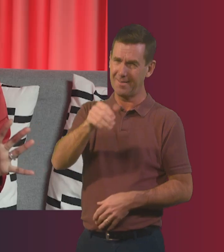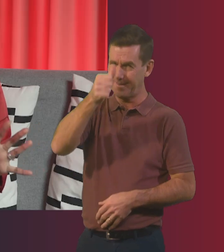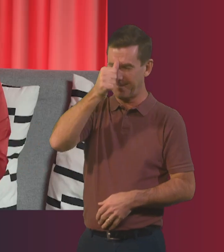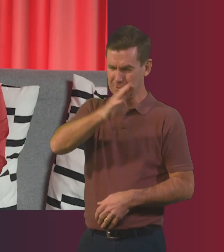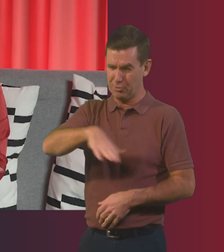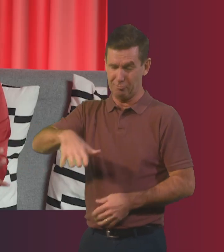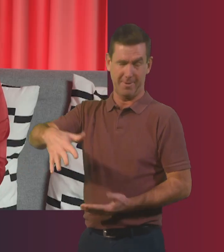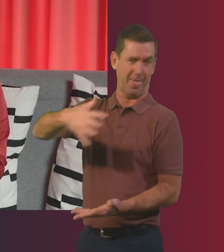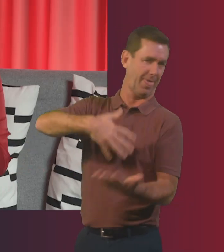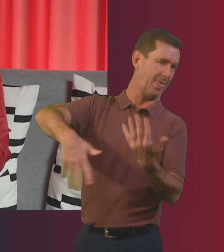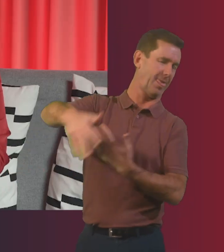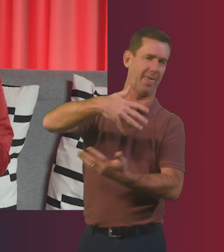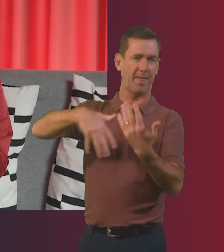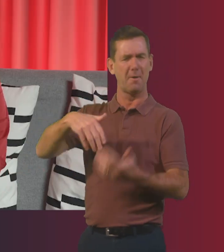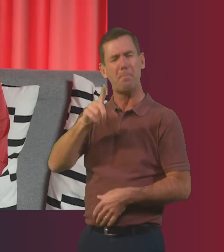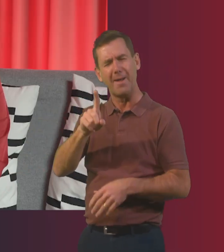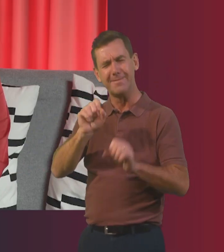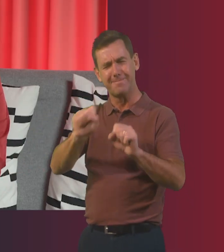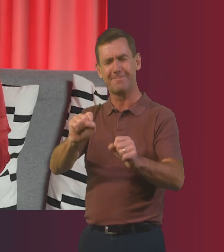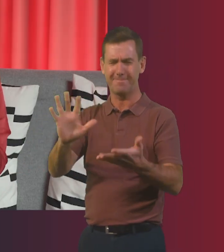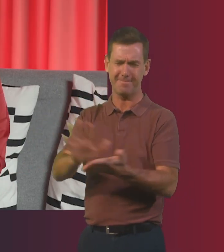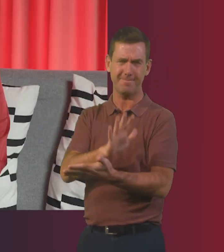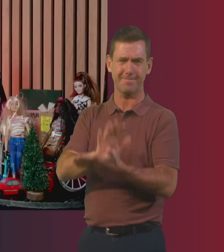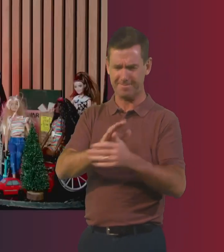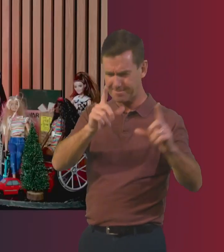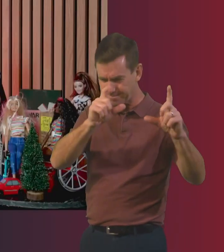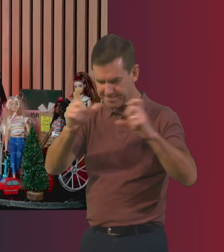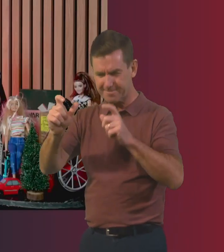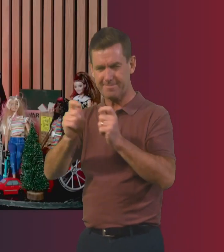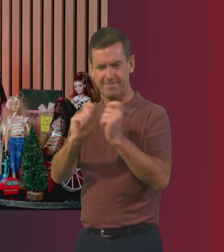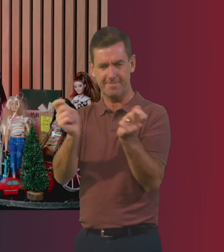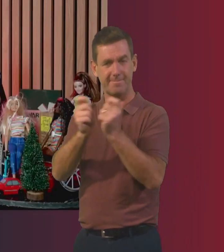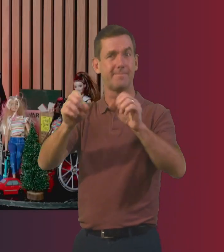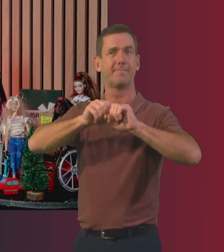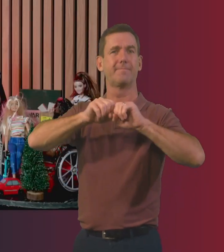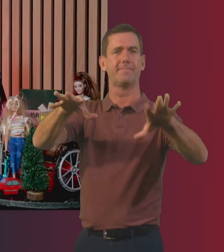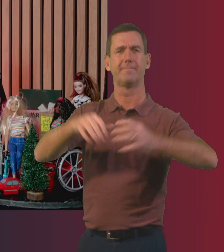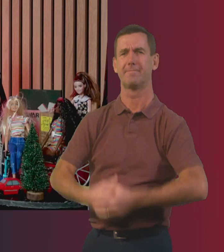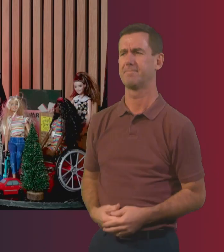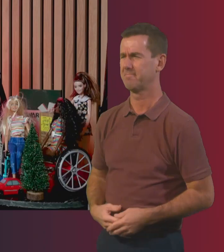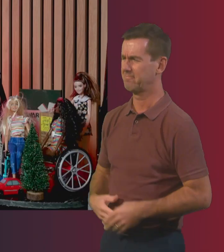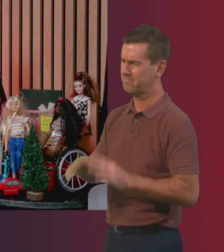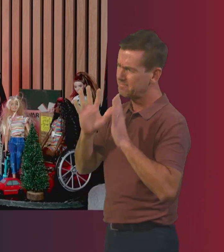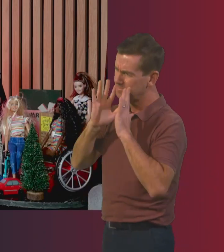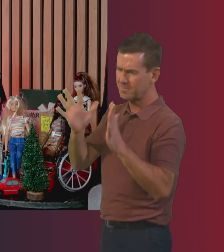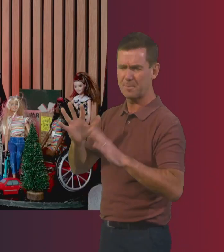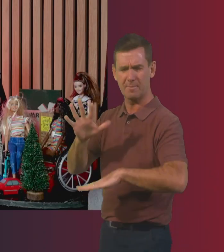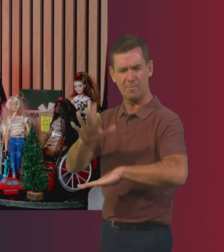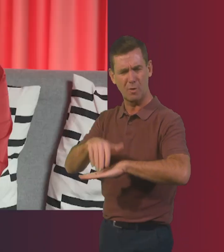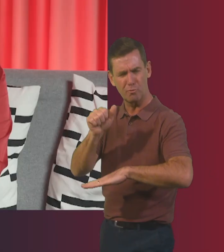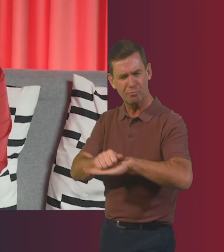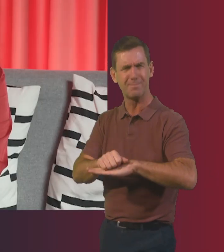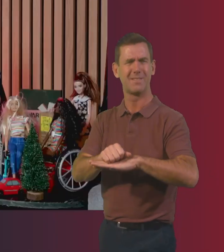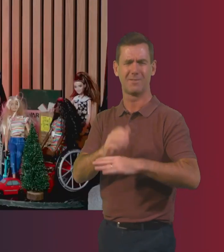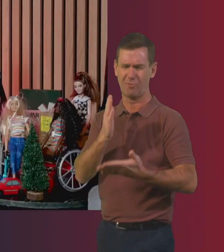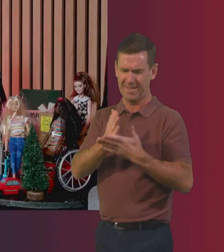best time. They had a really good time. And the feature was, it came out chef's kiss. So wonderful. And I guess Christmas buying and Christmas presents, it is about children,